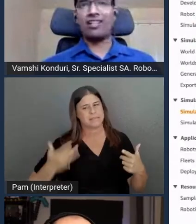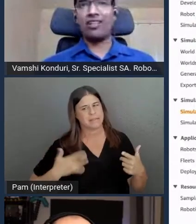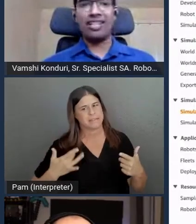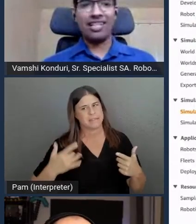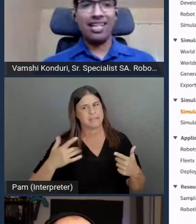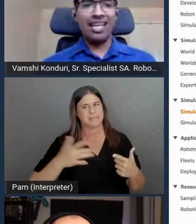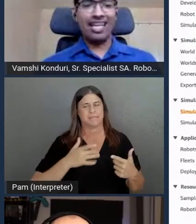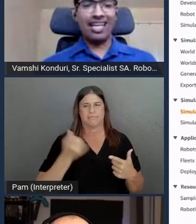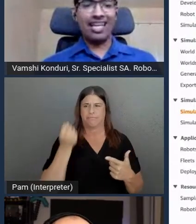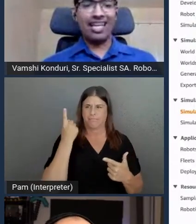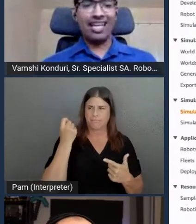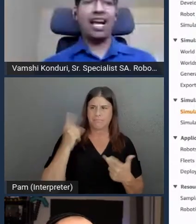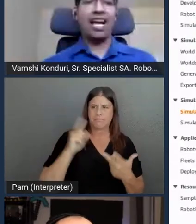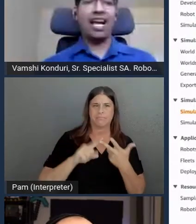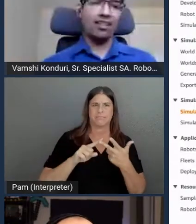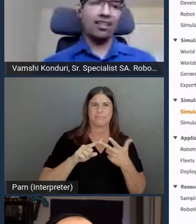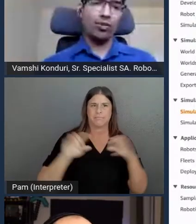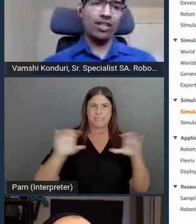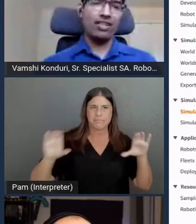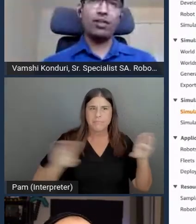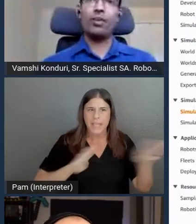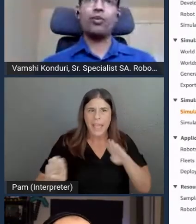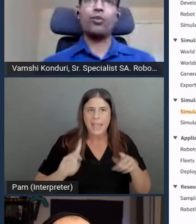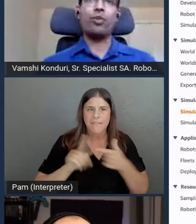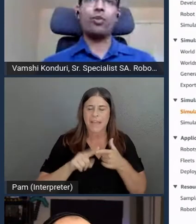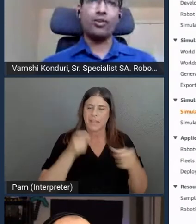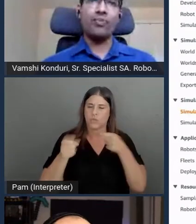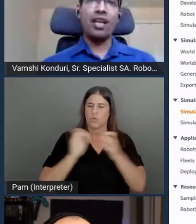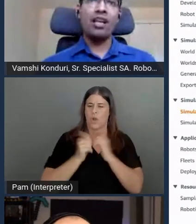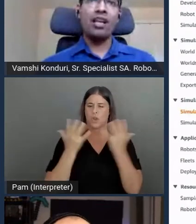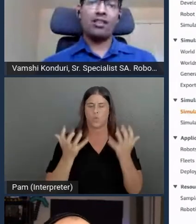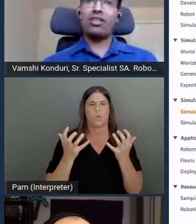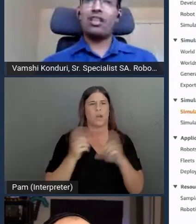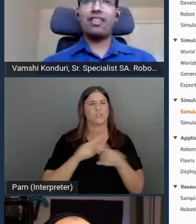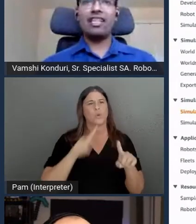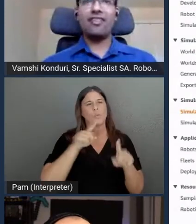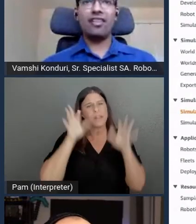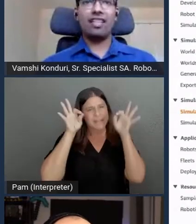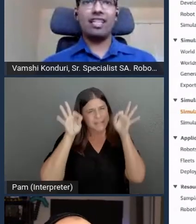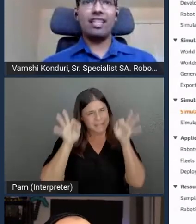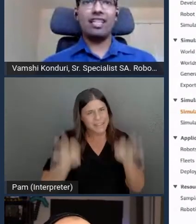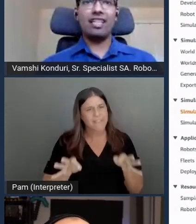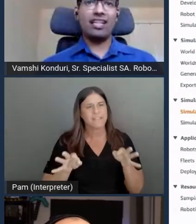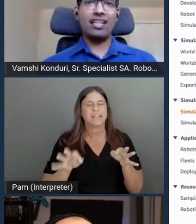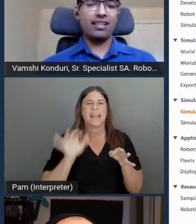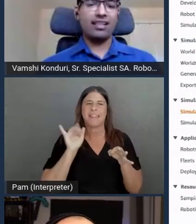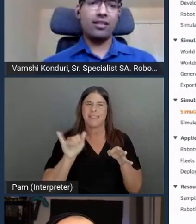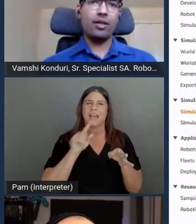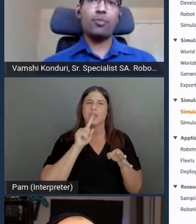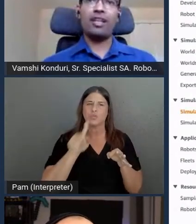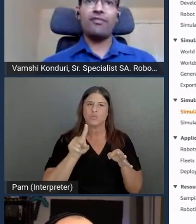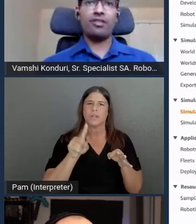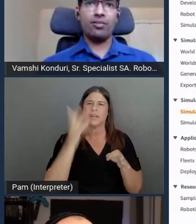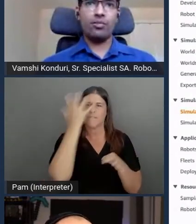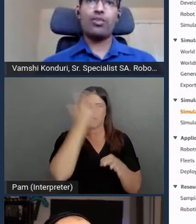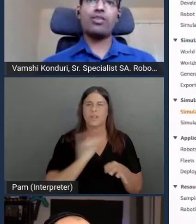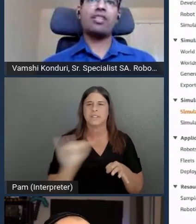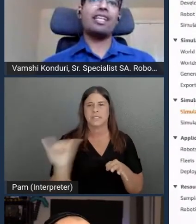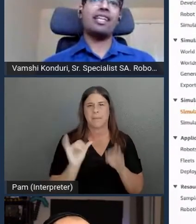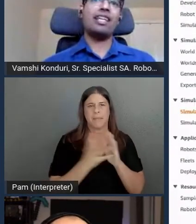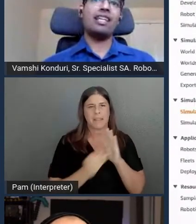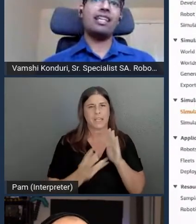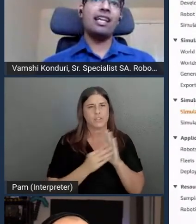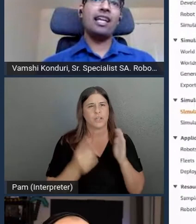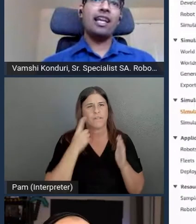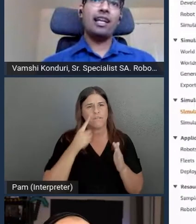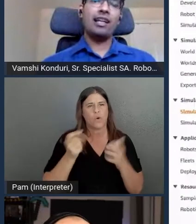need to act and control it the way you want it to. So definitely there is a play for simulation in